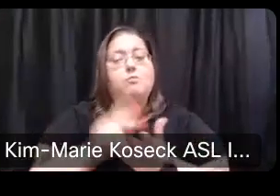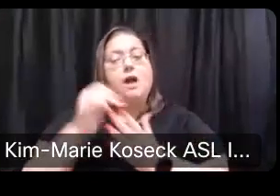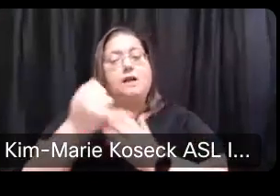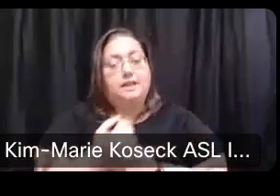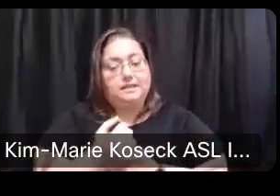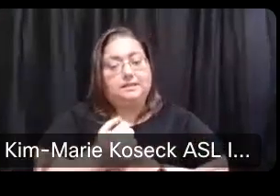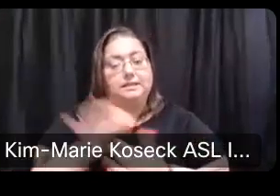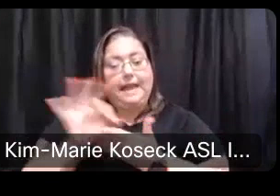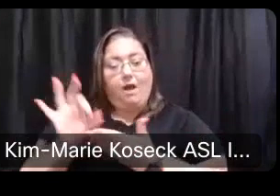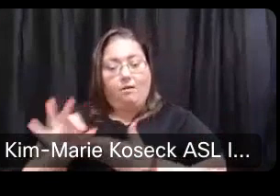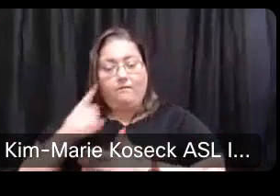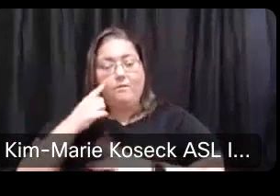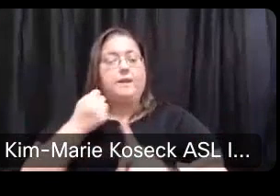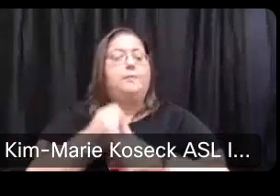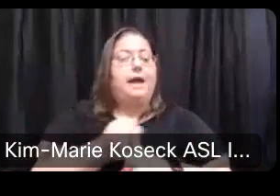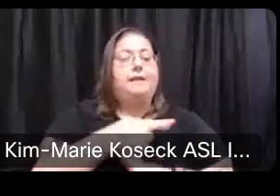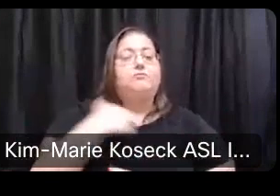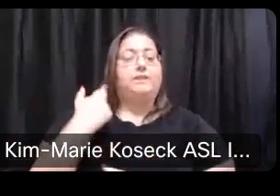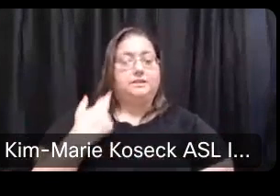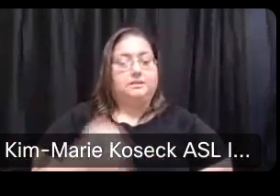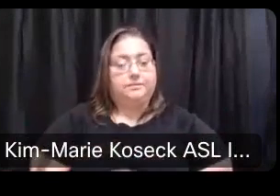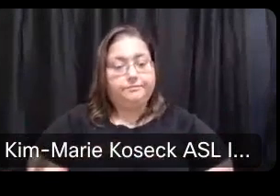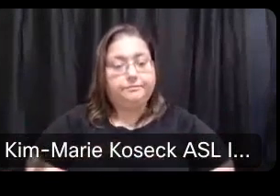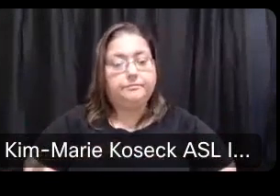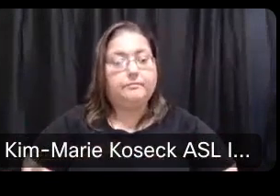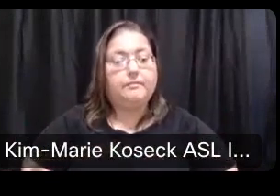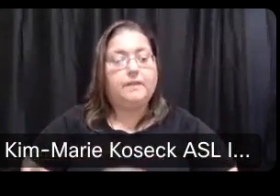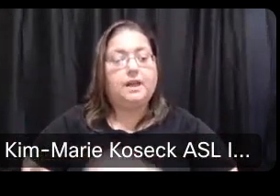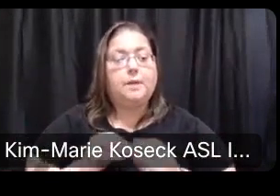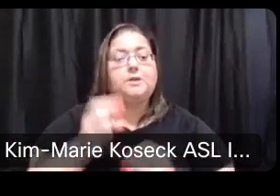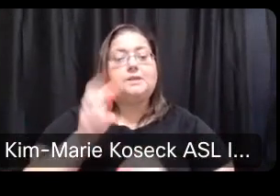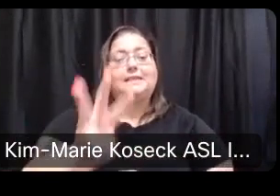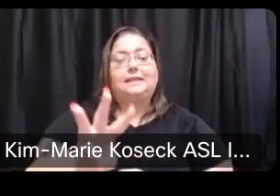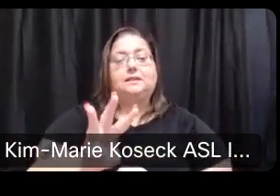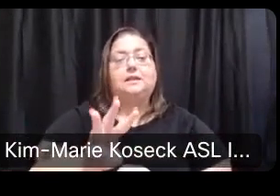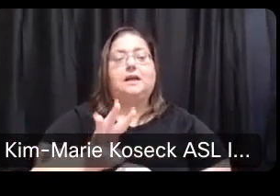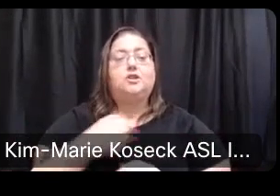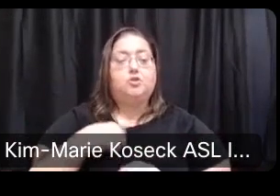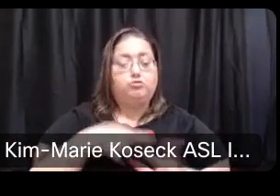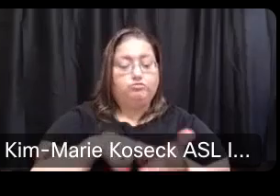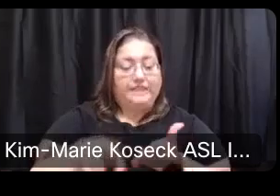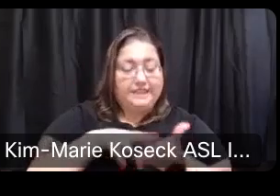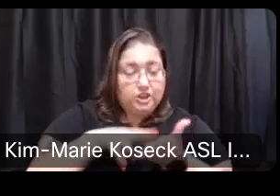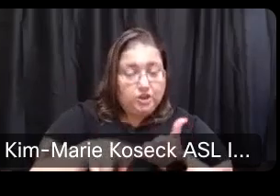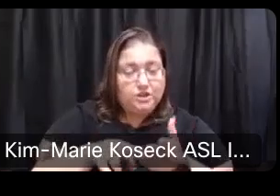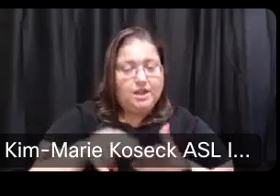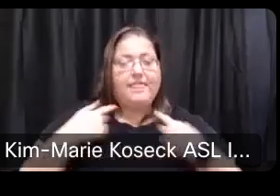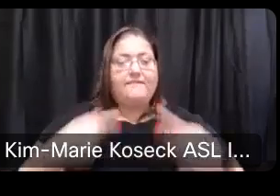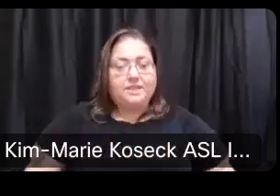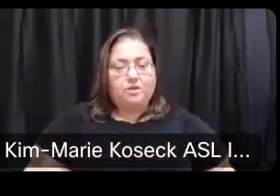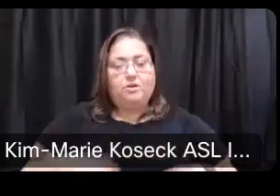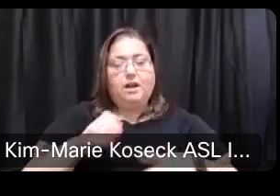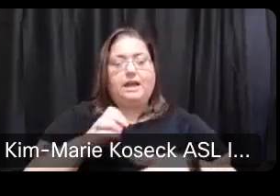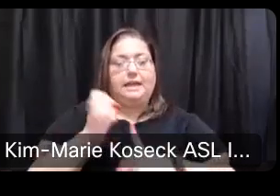potential environmental impacts and risks. Number 6, conduct research to better understand the physical and